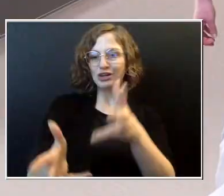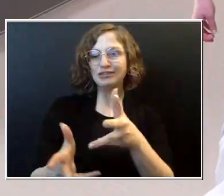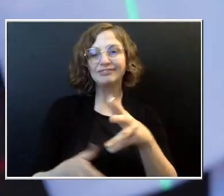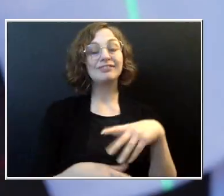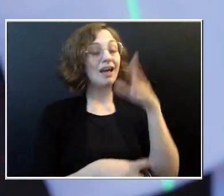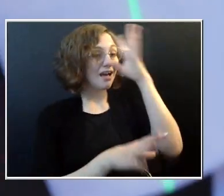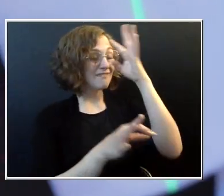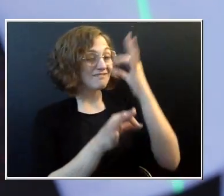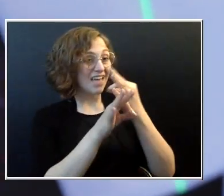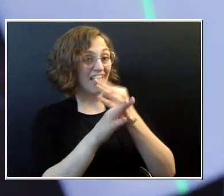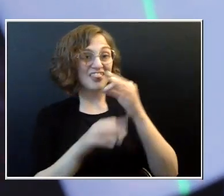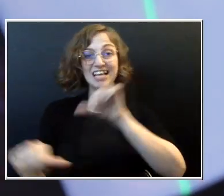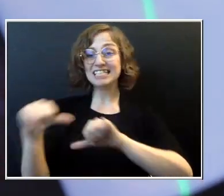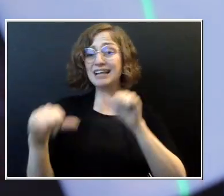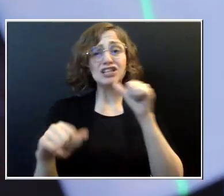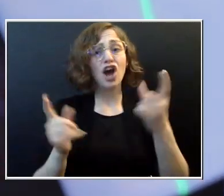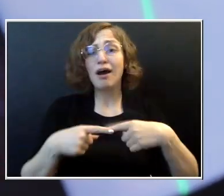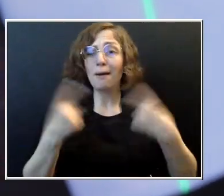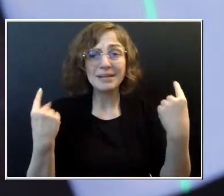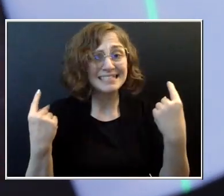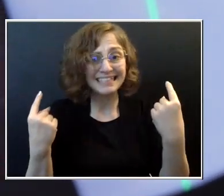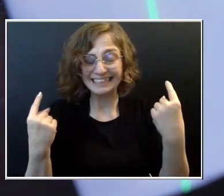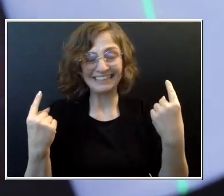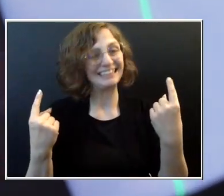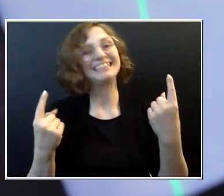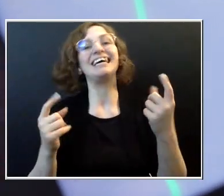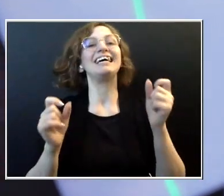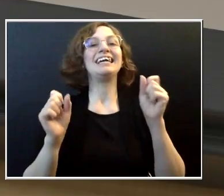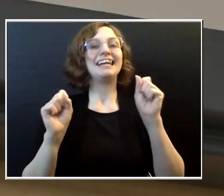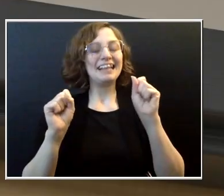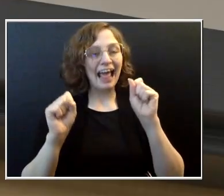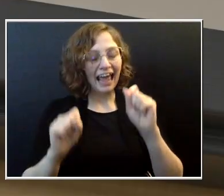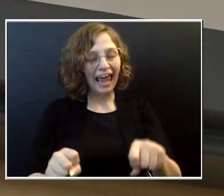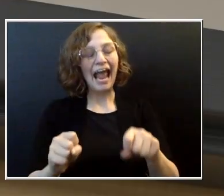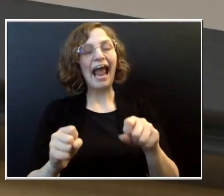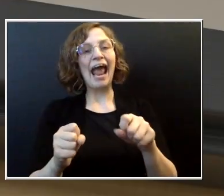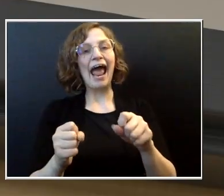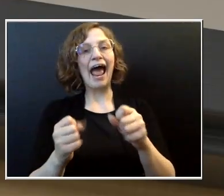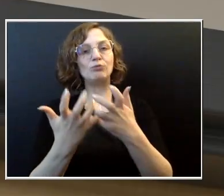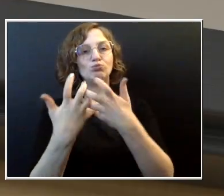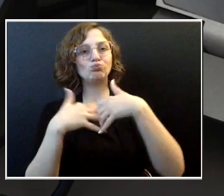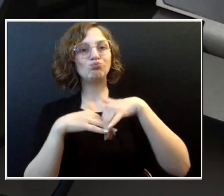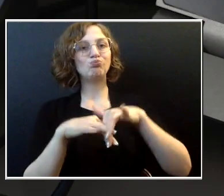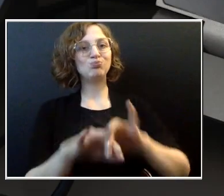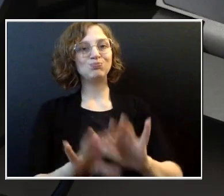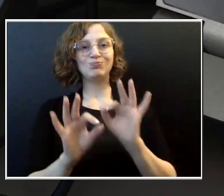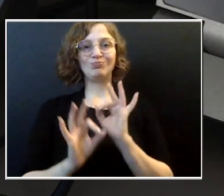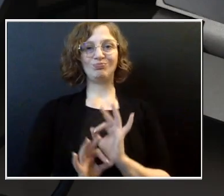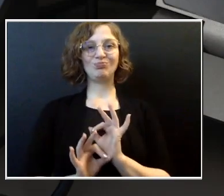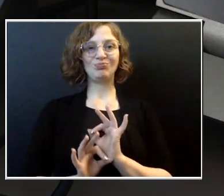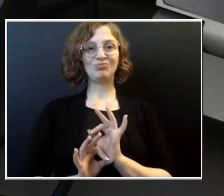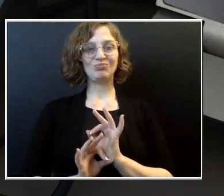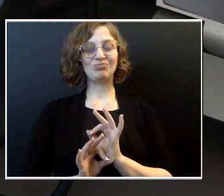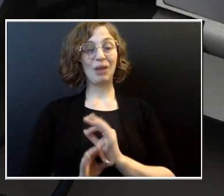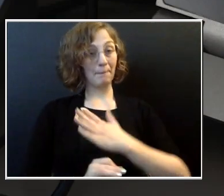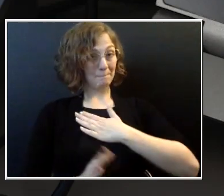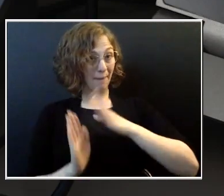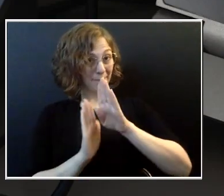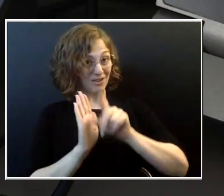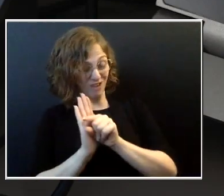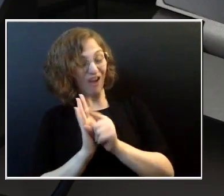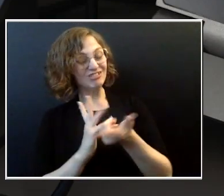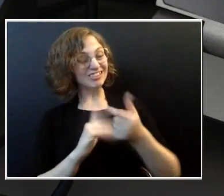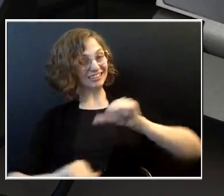right? They are not, they can really coexist peacefully. I have a science background, and I am a deeply